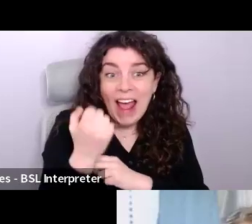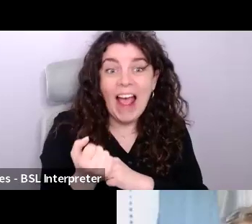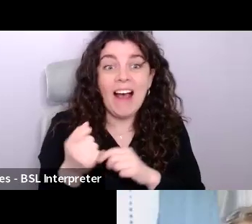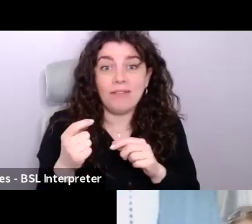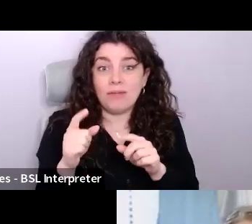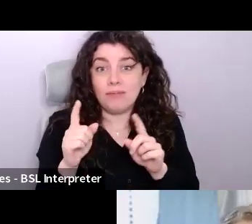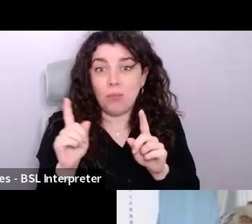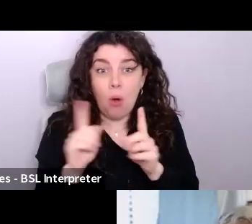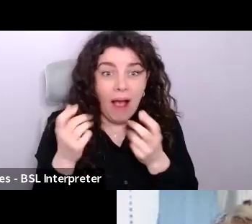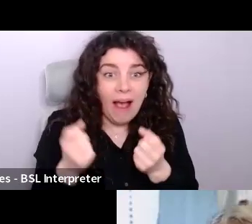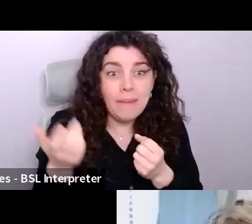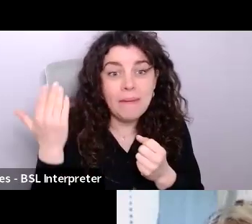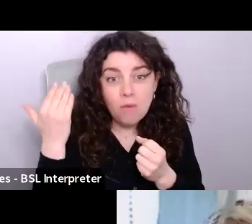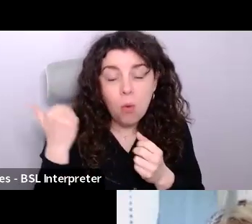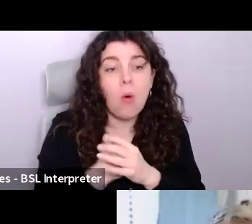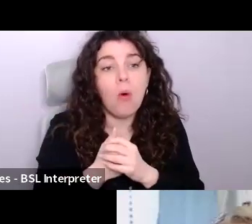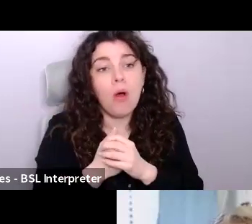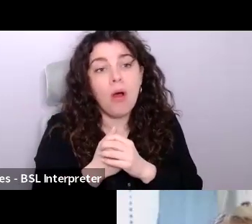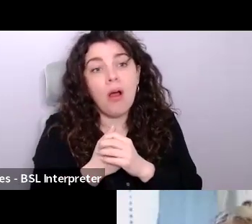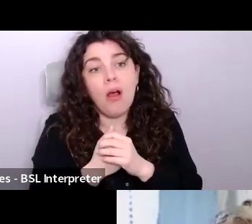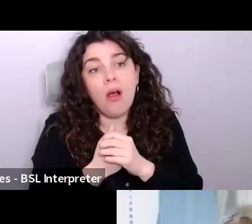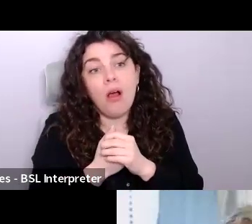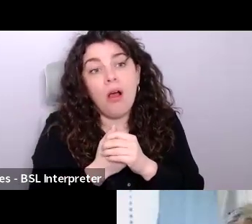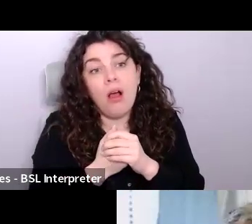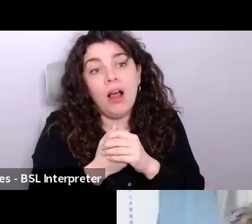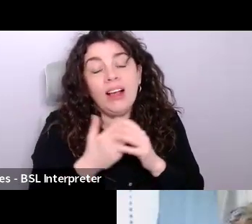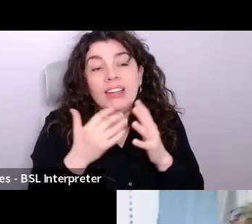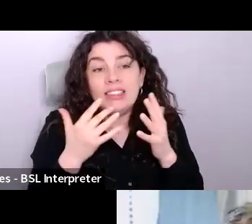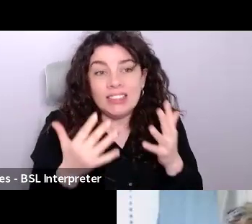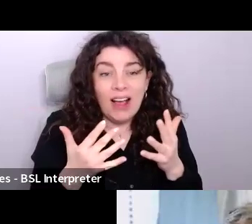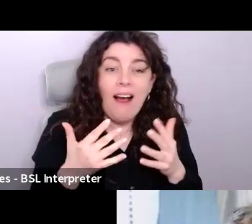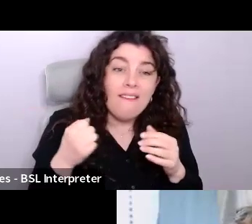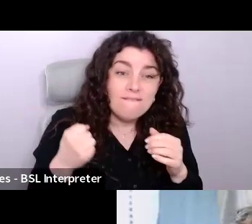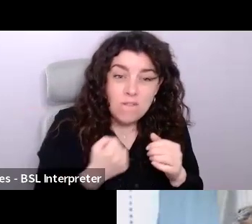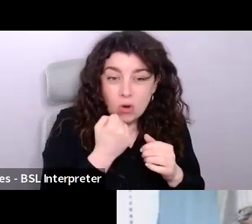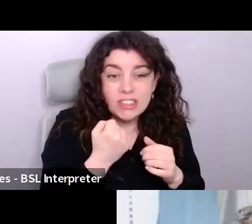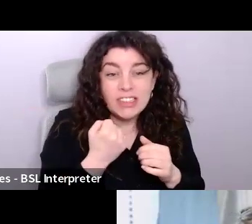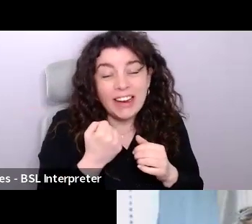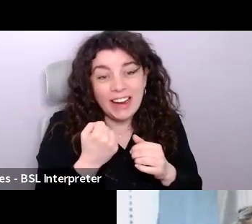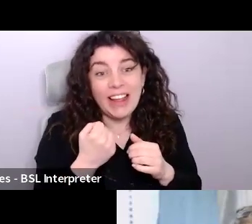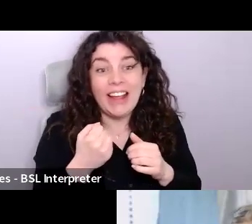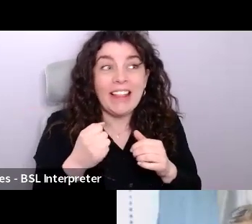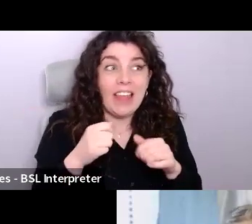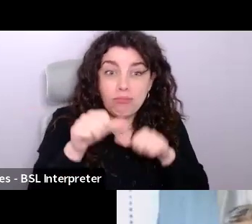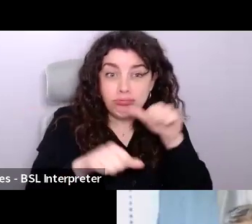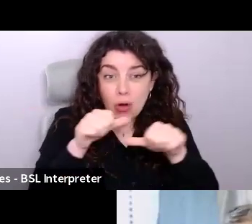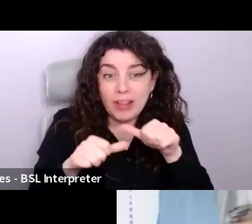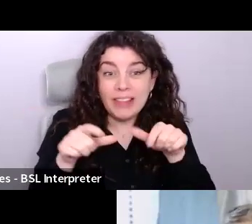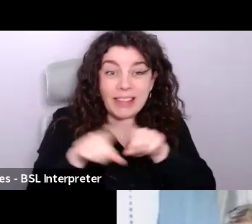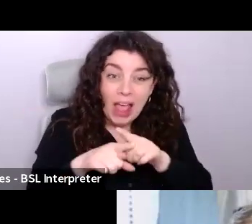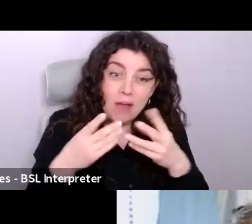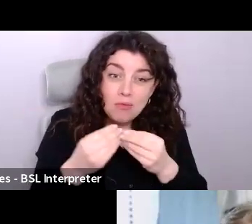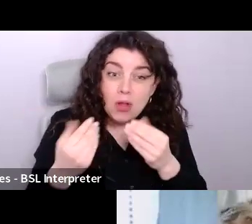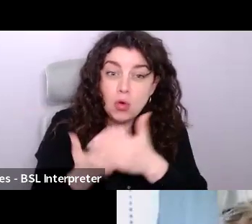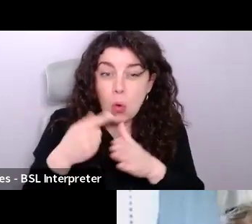etc. Unfortunately, they process those on the same timeline as new applications, so there would be a 30-week wait, what you can try